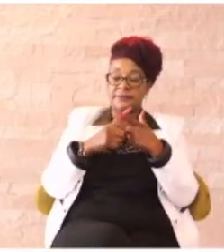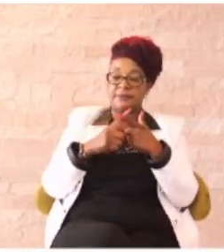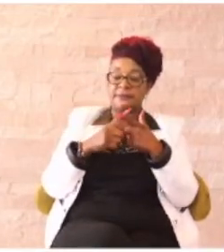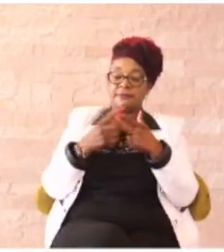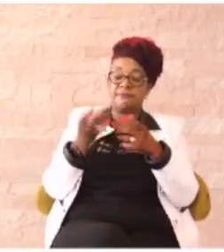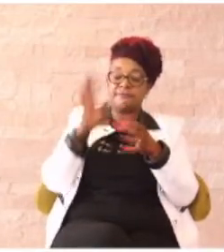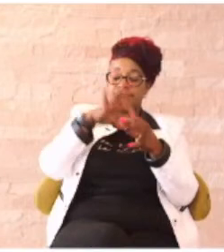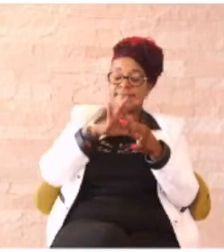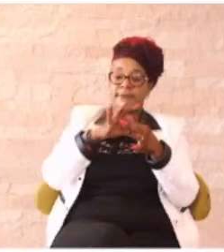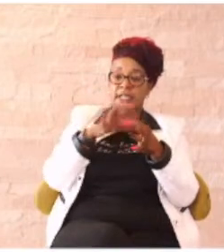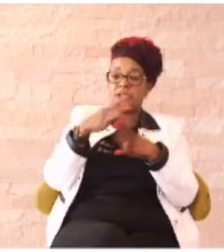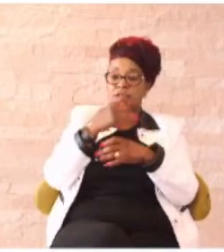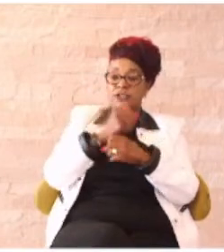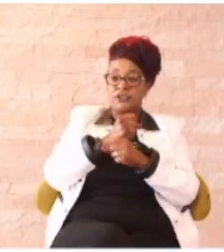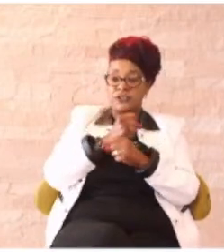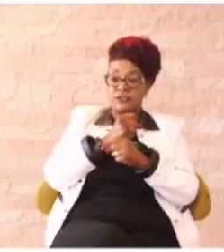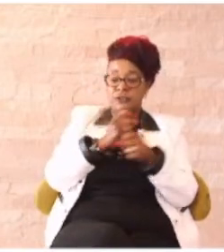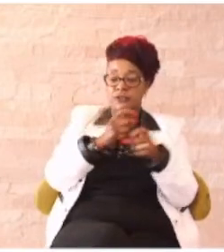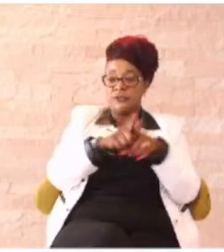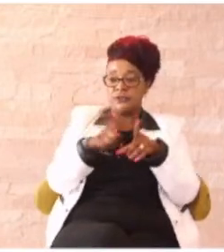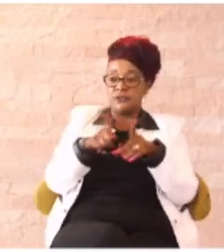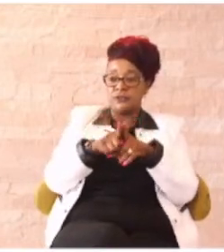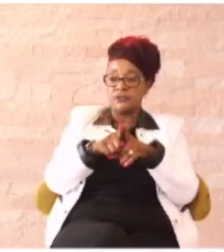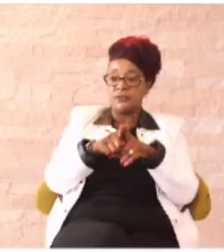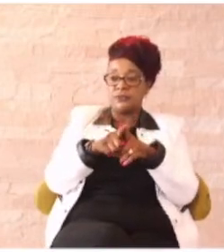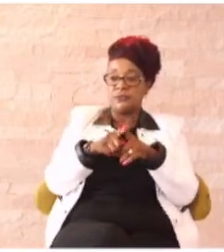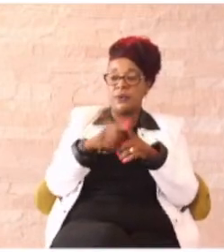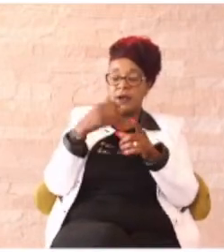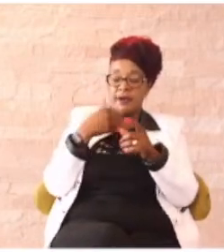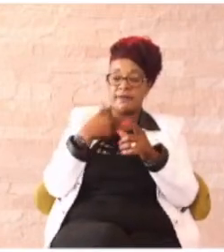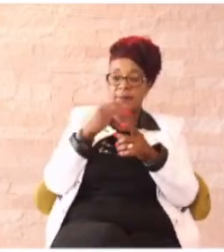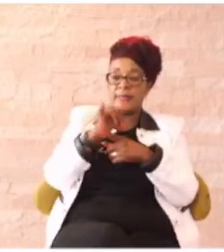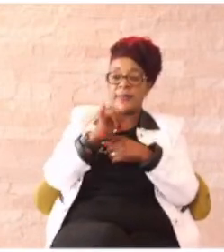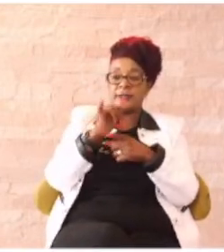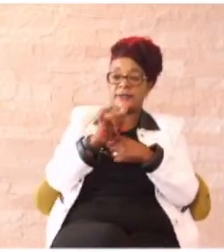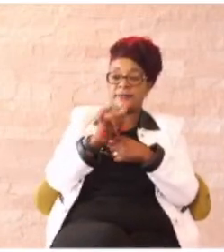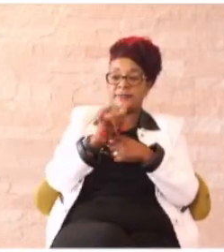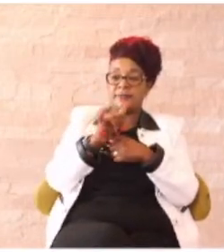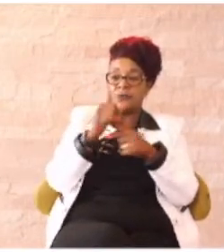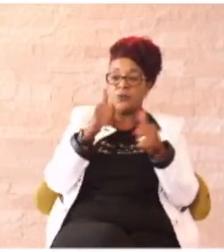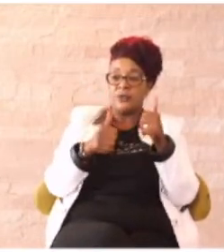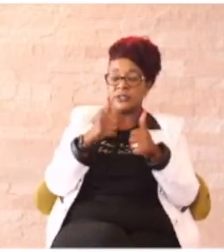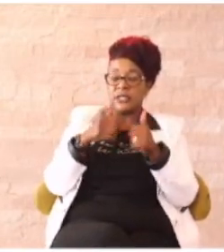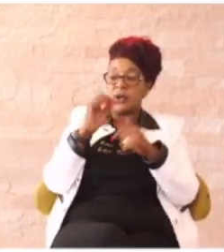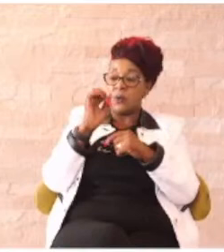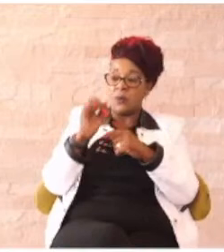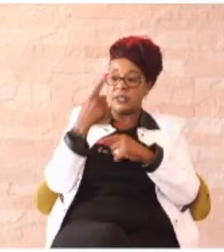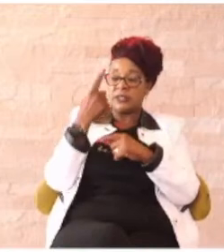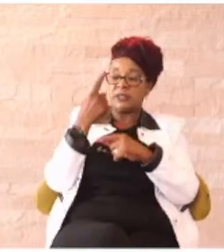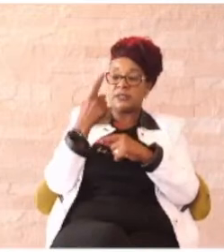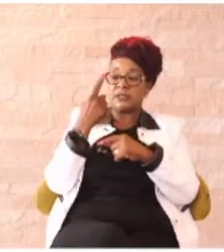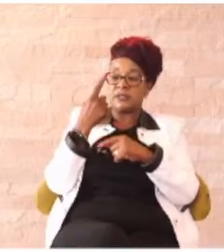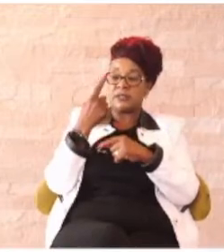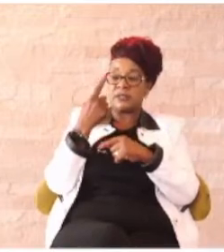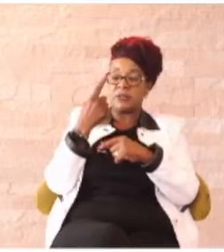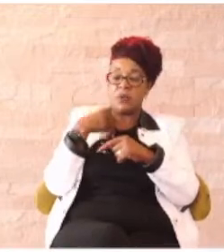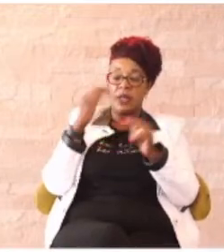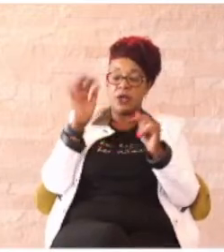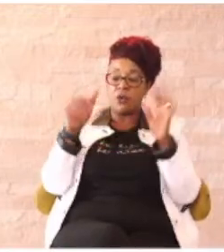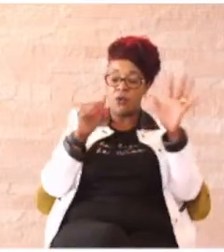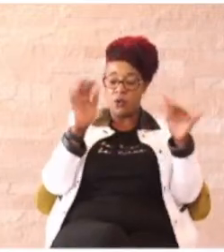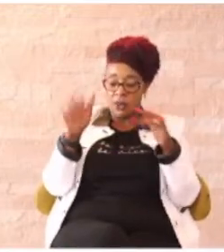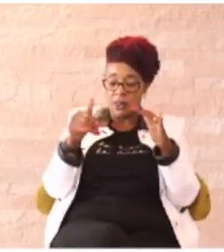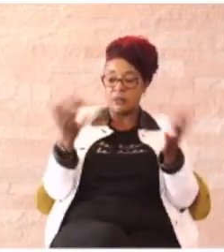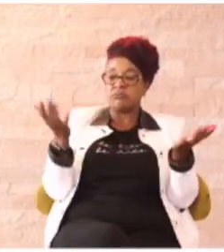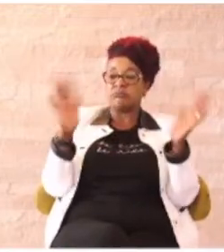association for collective voice and requesting their rights. They are the one, once we told them that they have